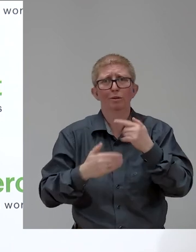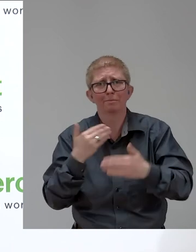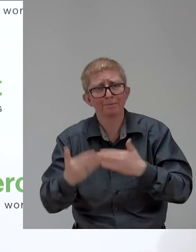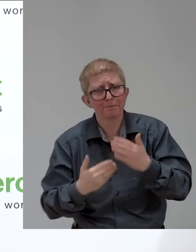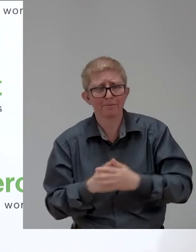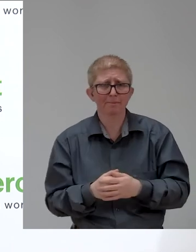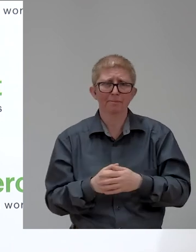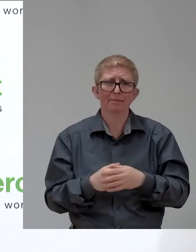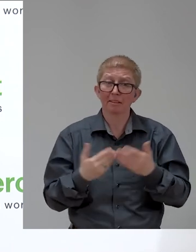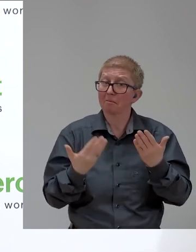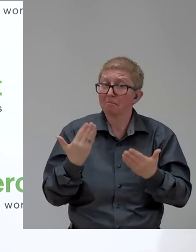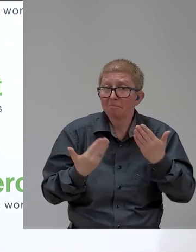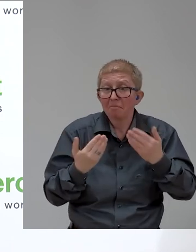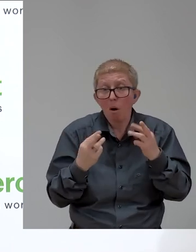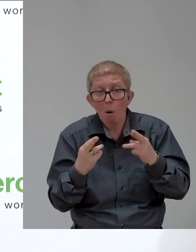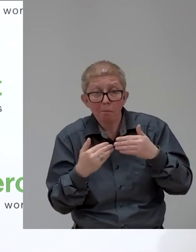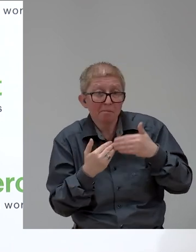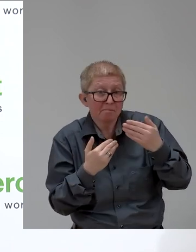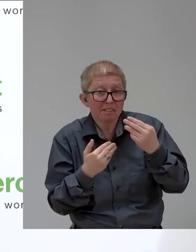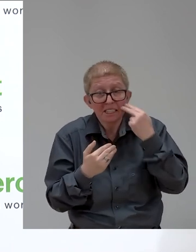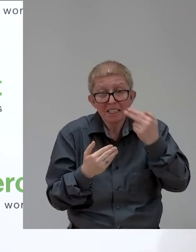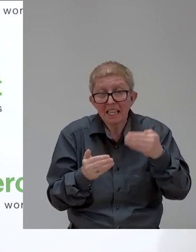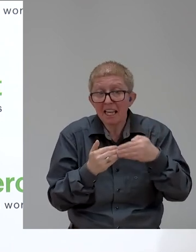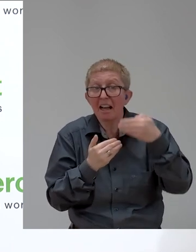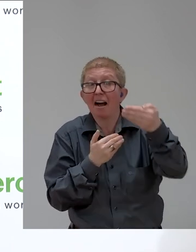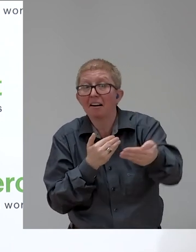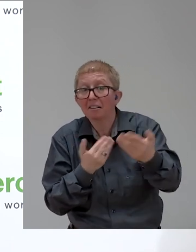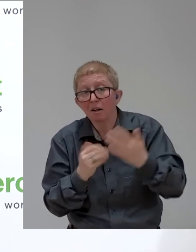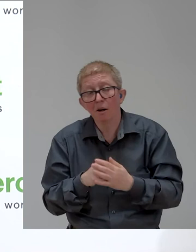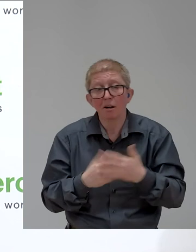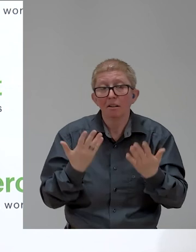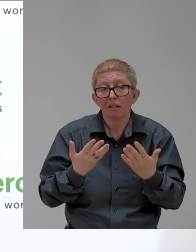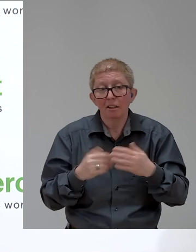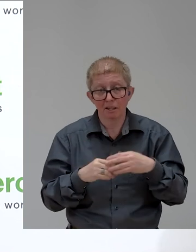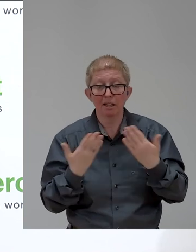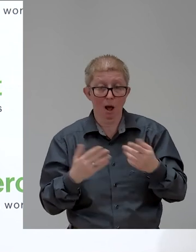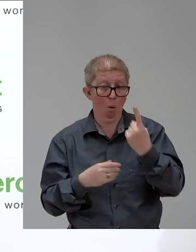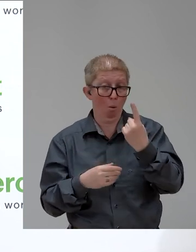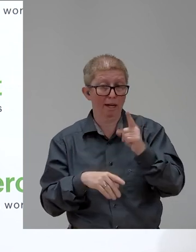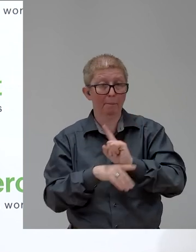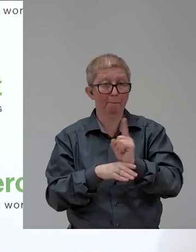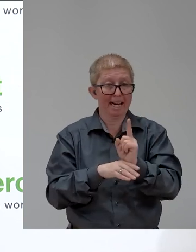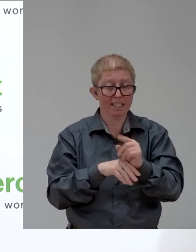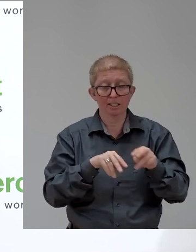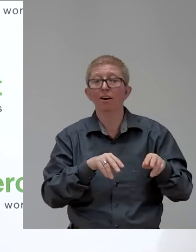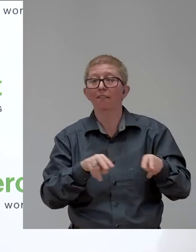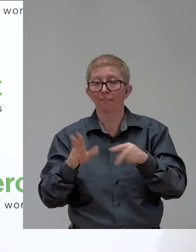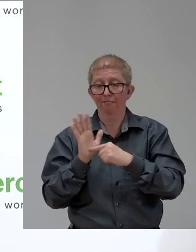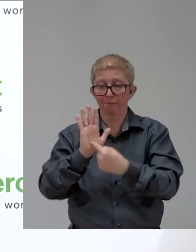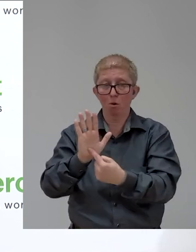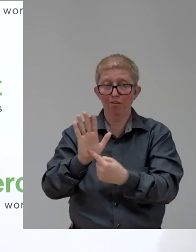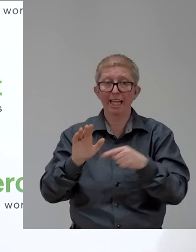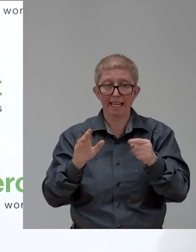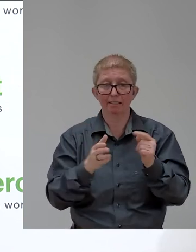We'll close with a last very short 1 minute video from the CEO of Ashoka, the organization I work